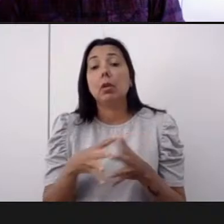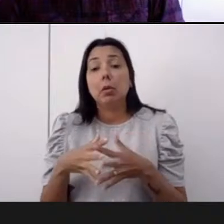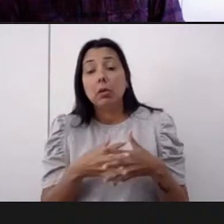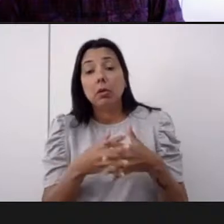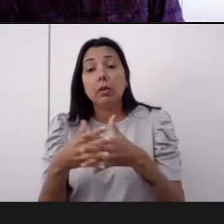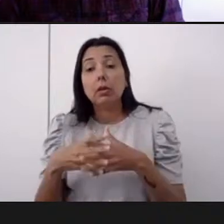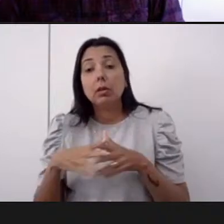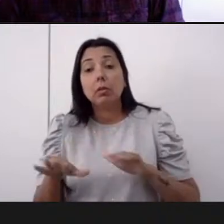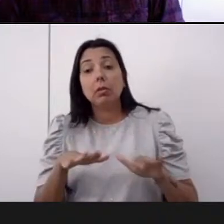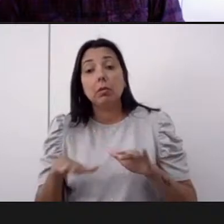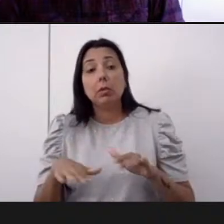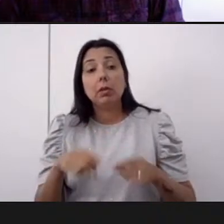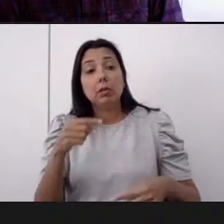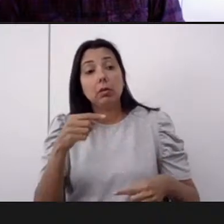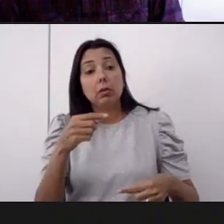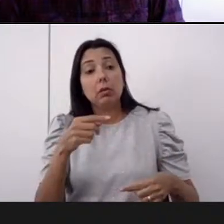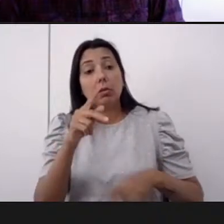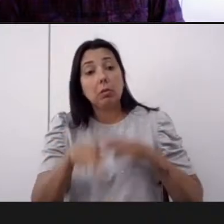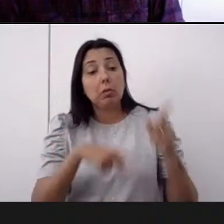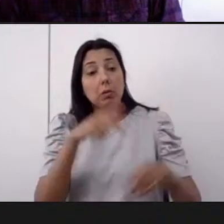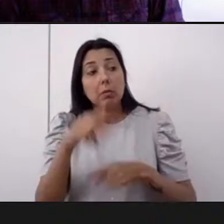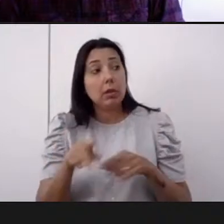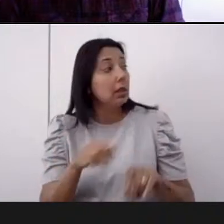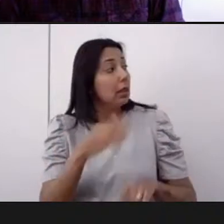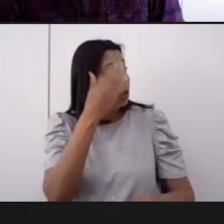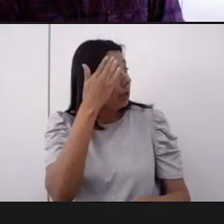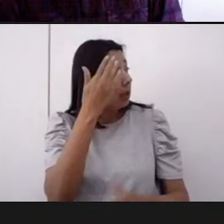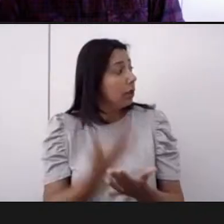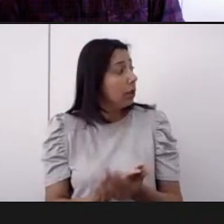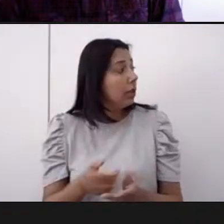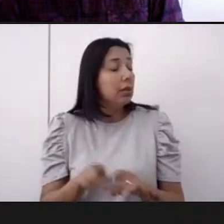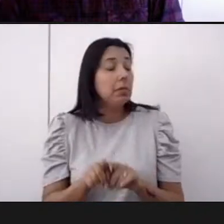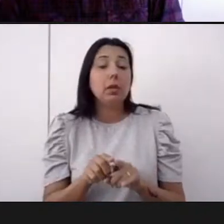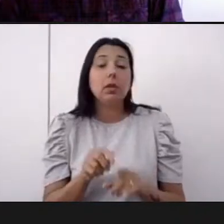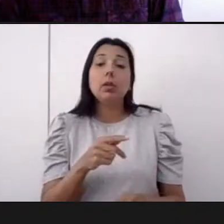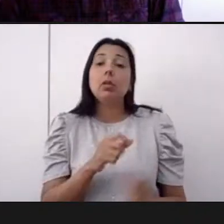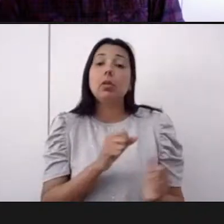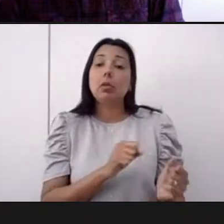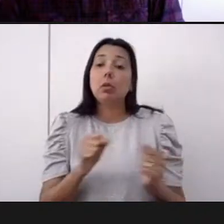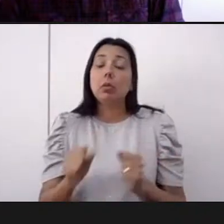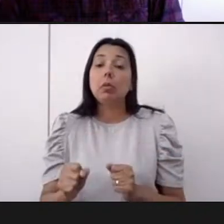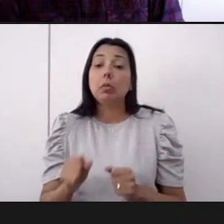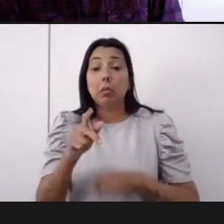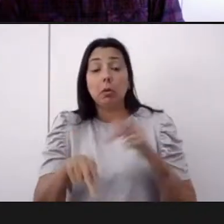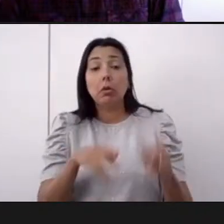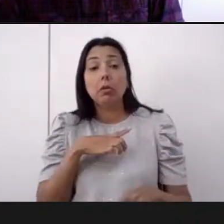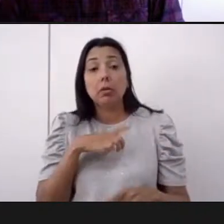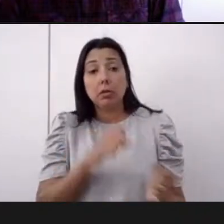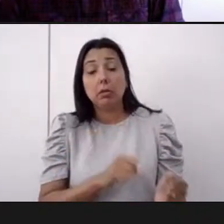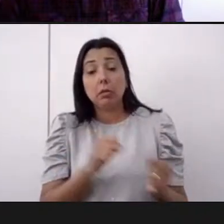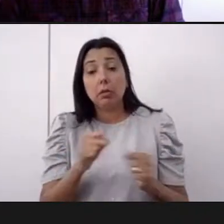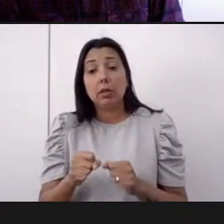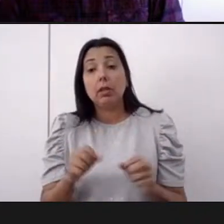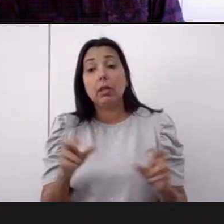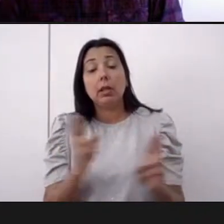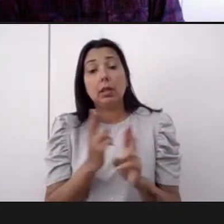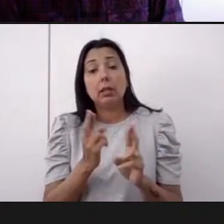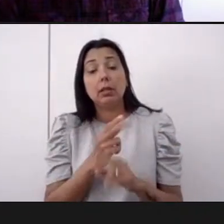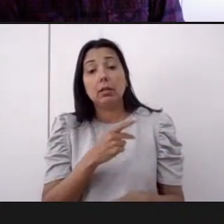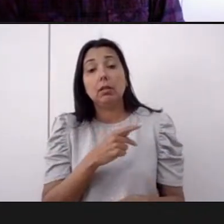capacity to change power relation. But it's a big deal, because on the side you have the strategies by the